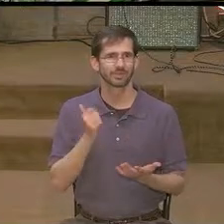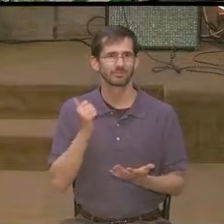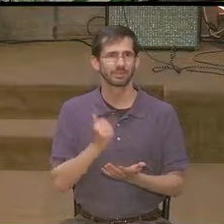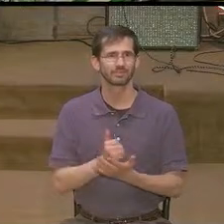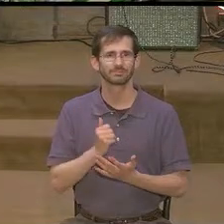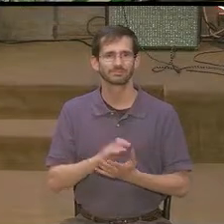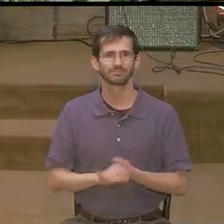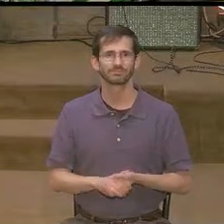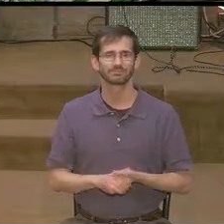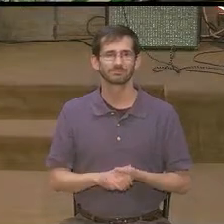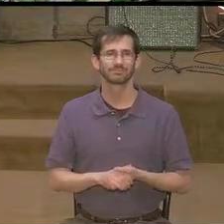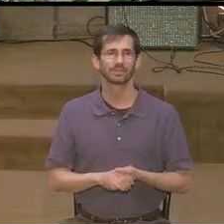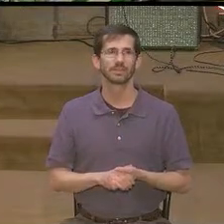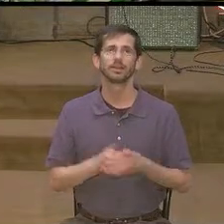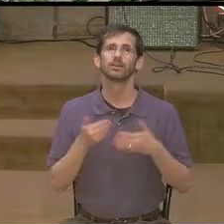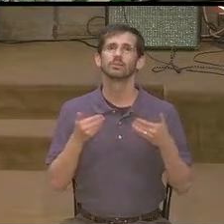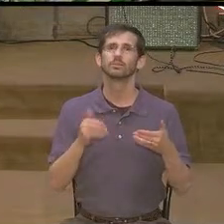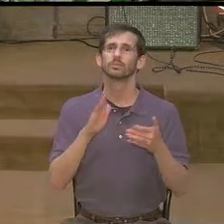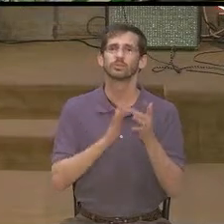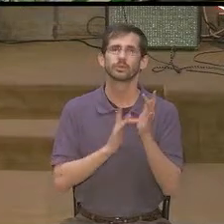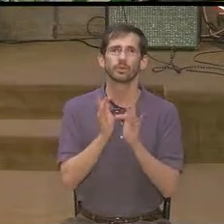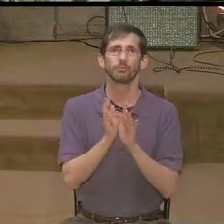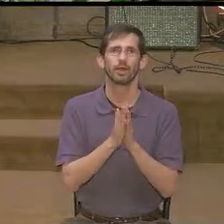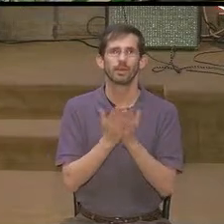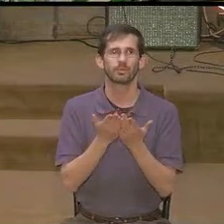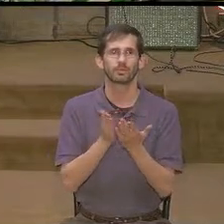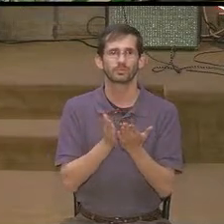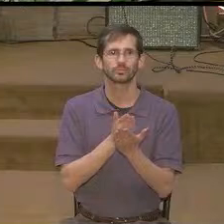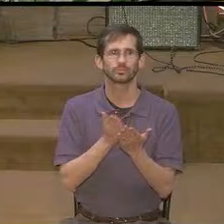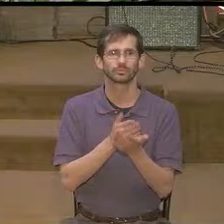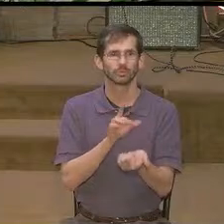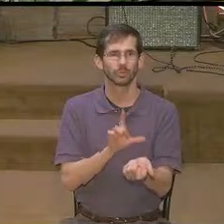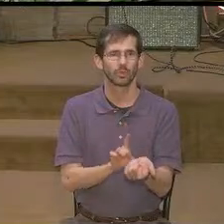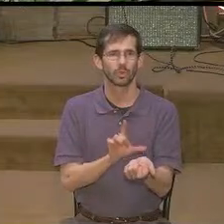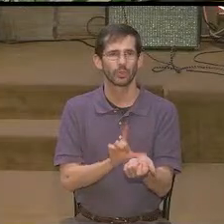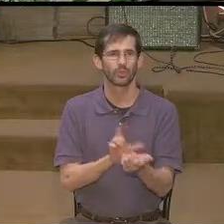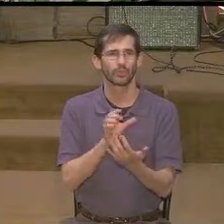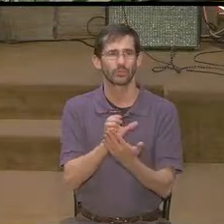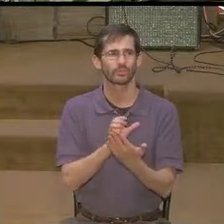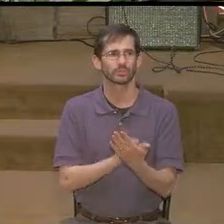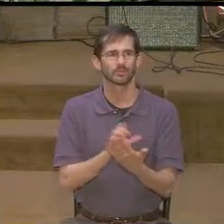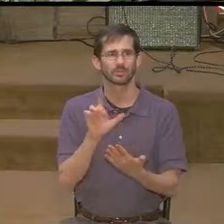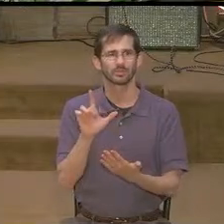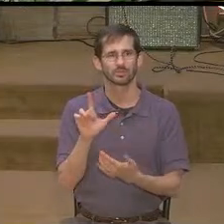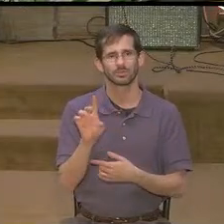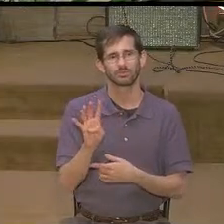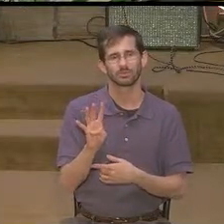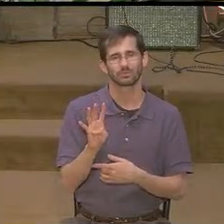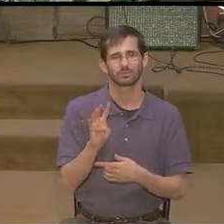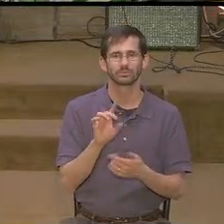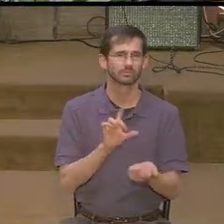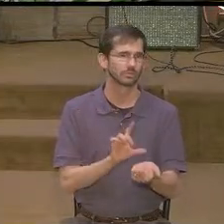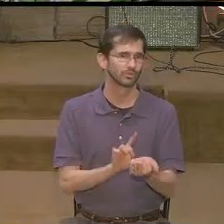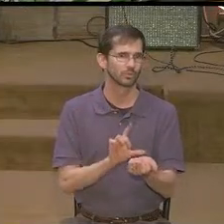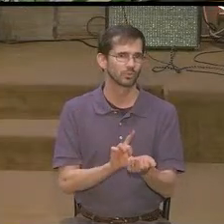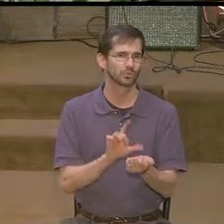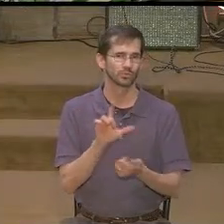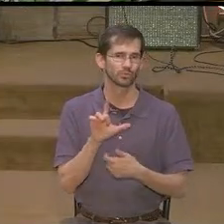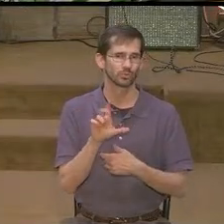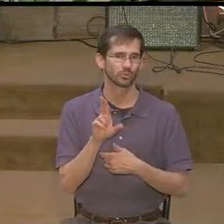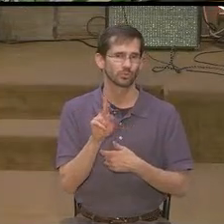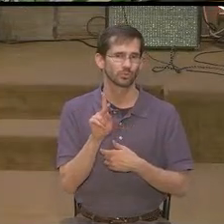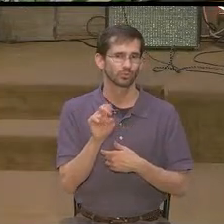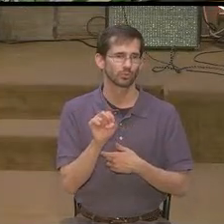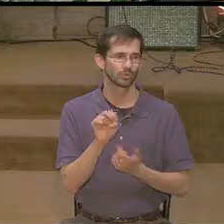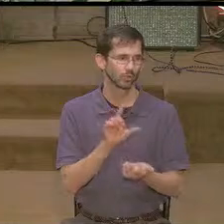amen. Take your Bibles and turn with me to Luke chapter 24. Luke chapter 24, and